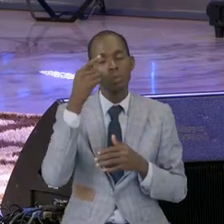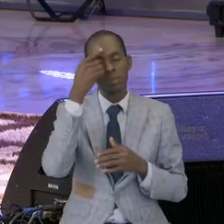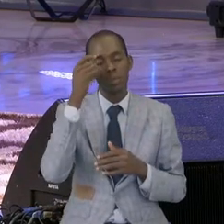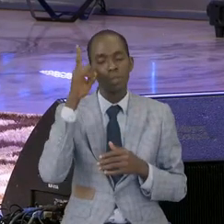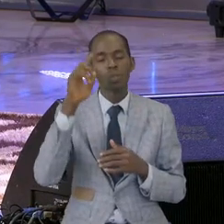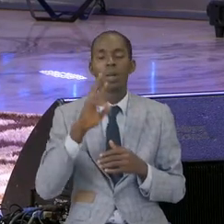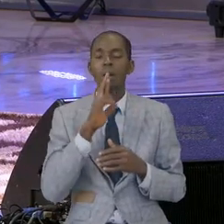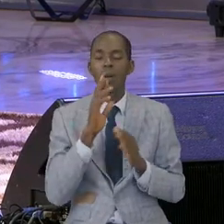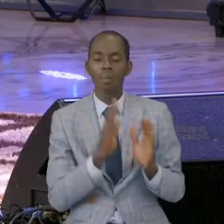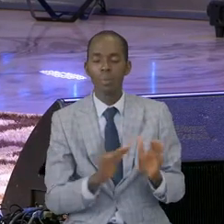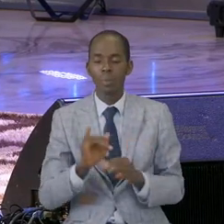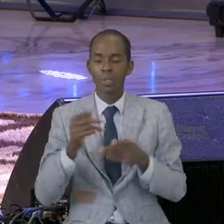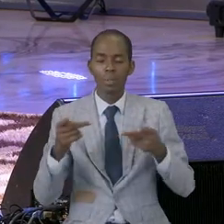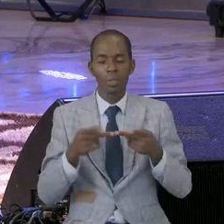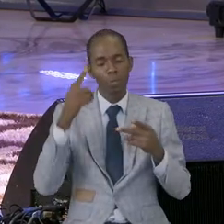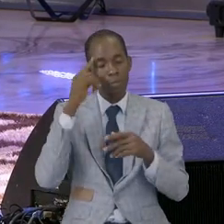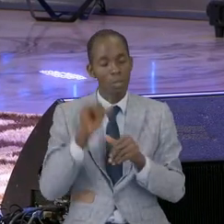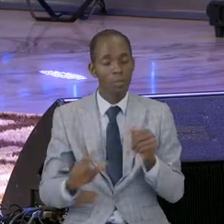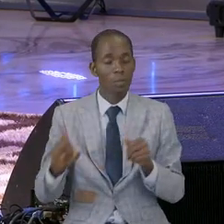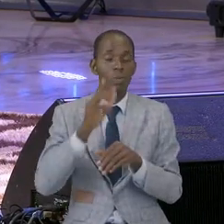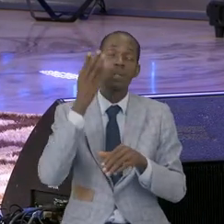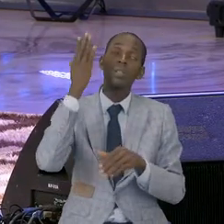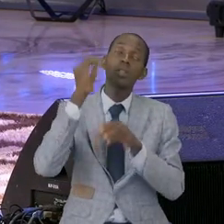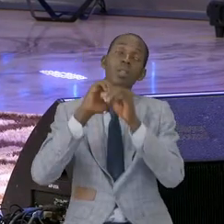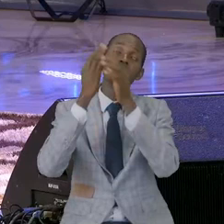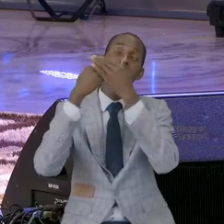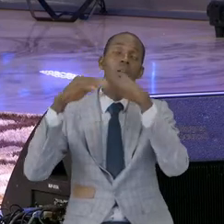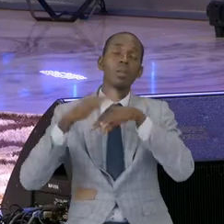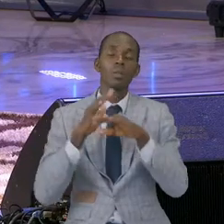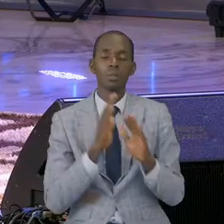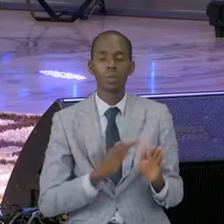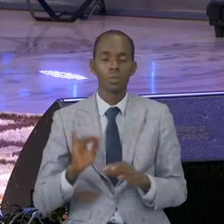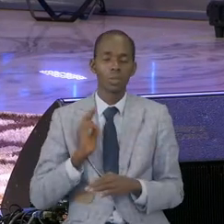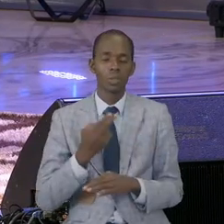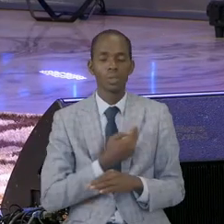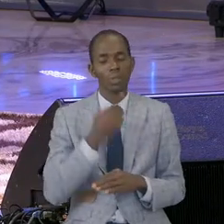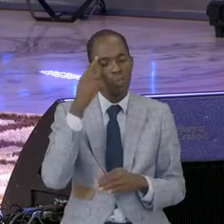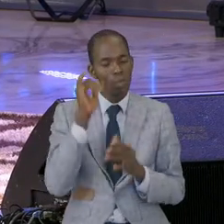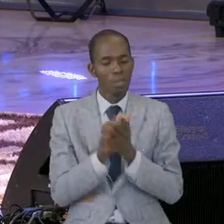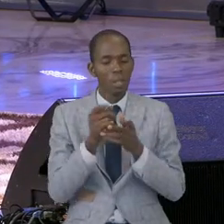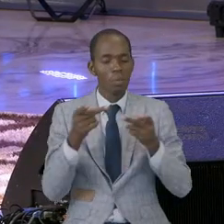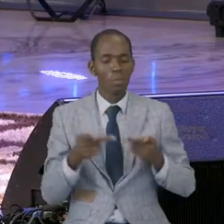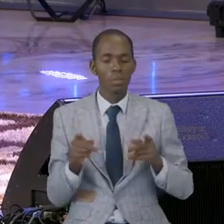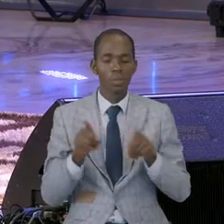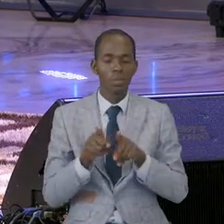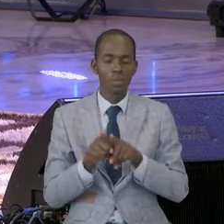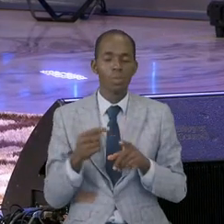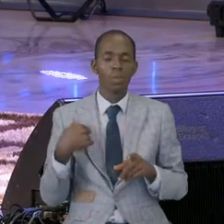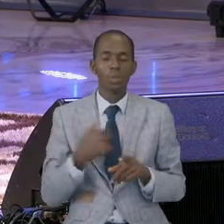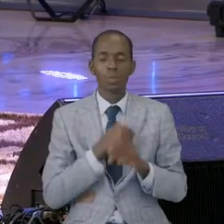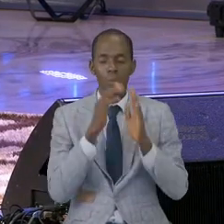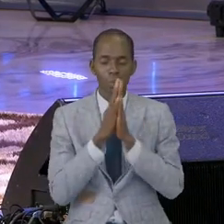are preparing a place for everyone in heaven, and you are preparing us for that place too. We pray, Lord, your